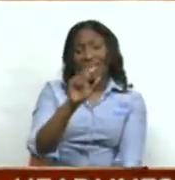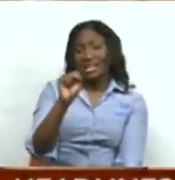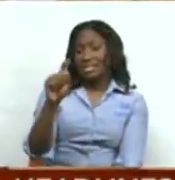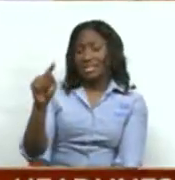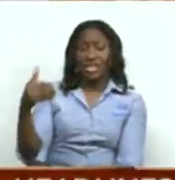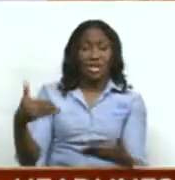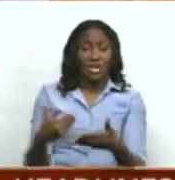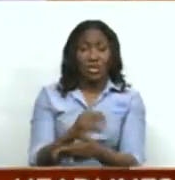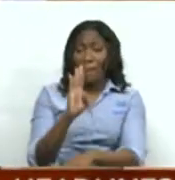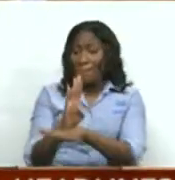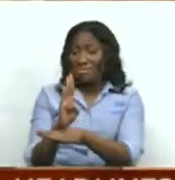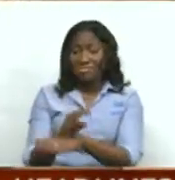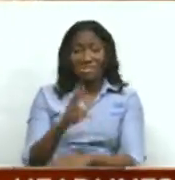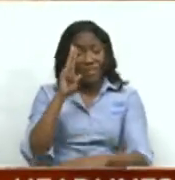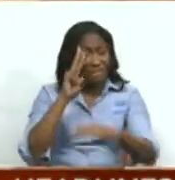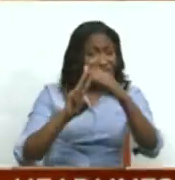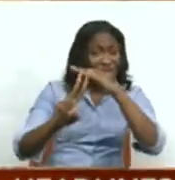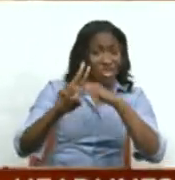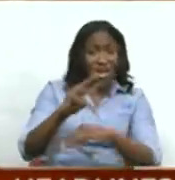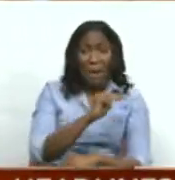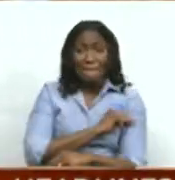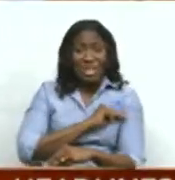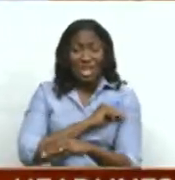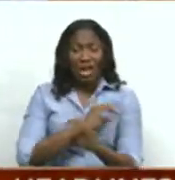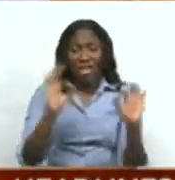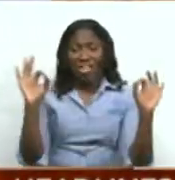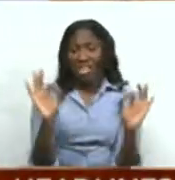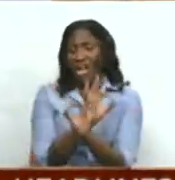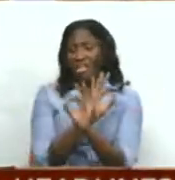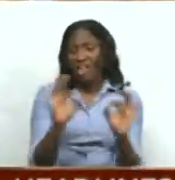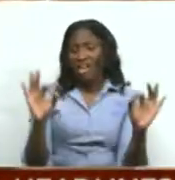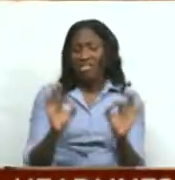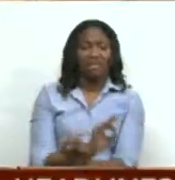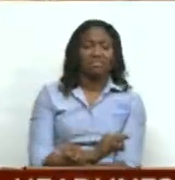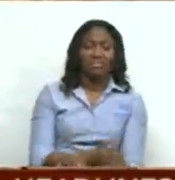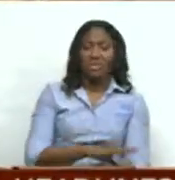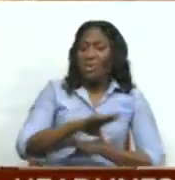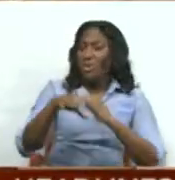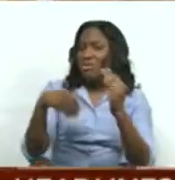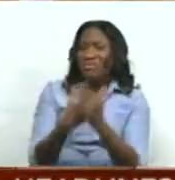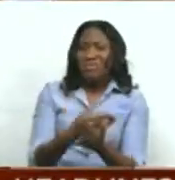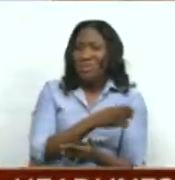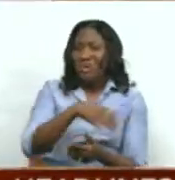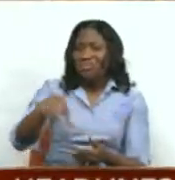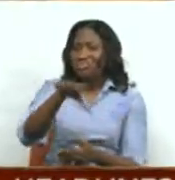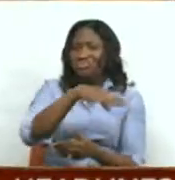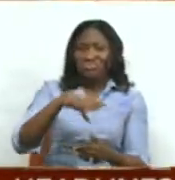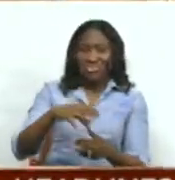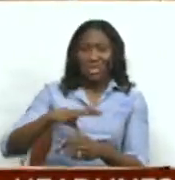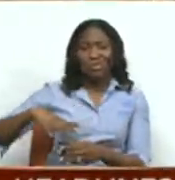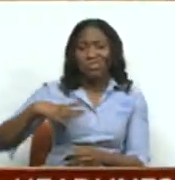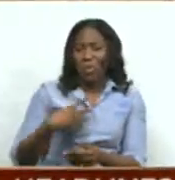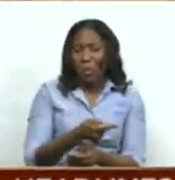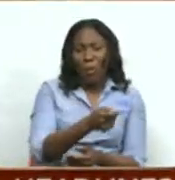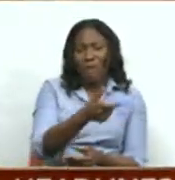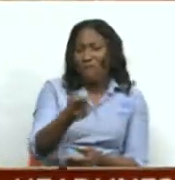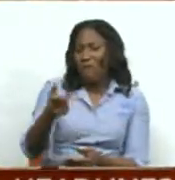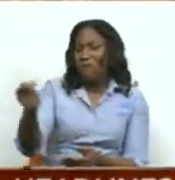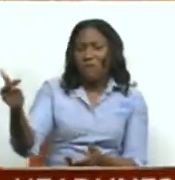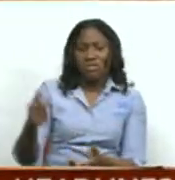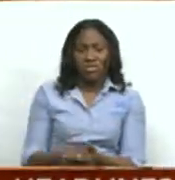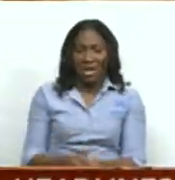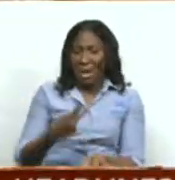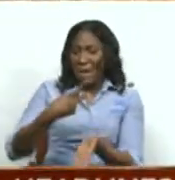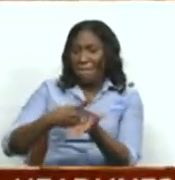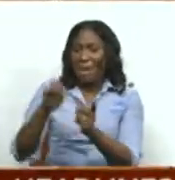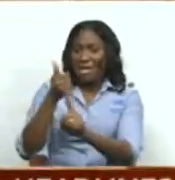business, no vision, no mission. What is going on? Get rid of these inept and miscreants from TSCT. If you could pay yourself bonuses,